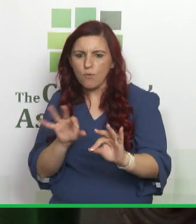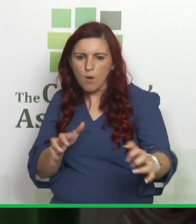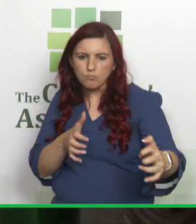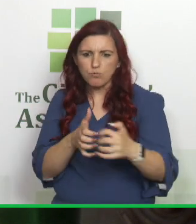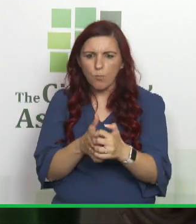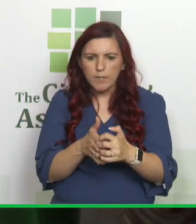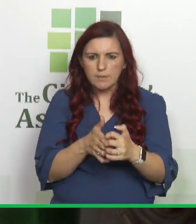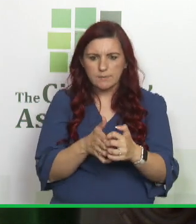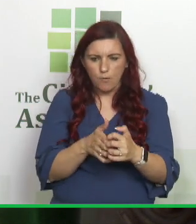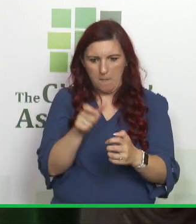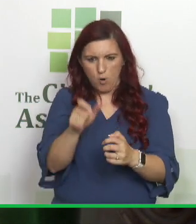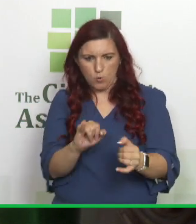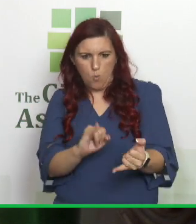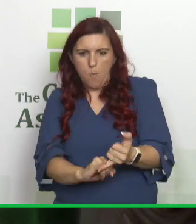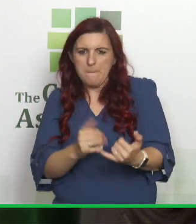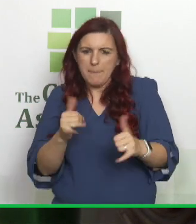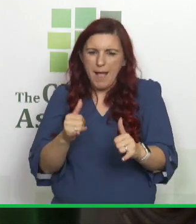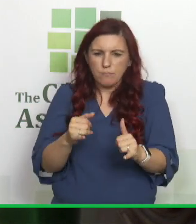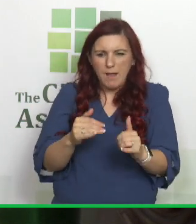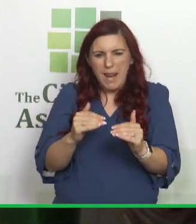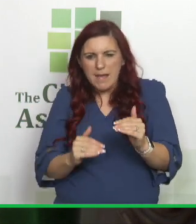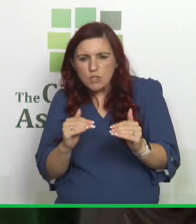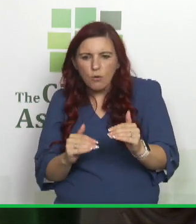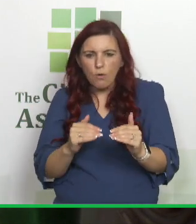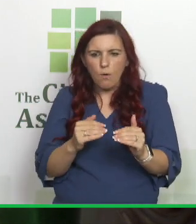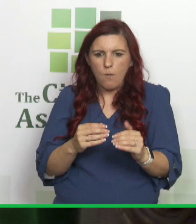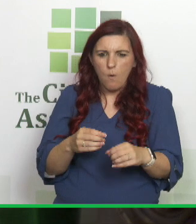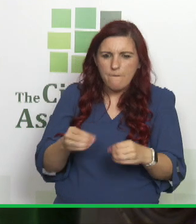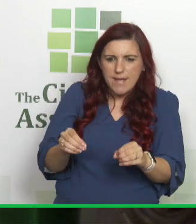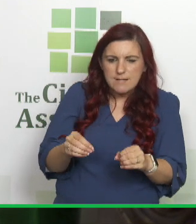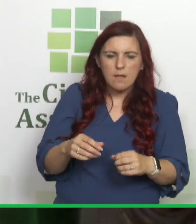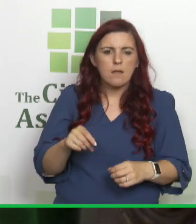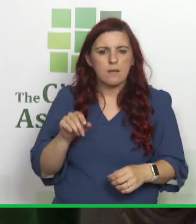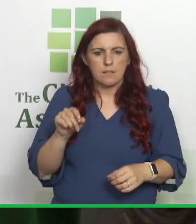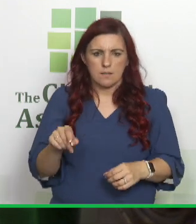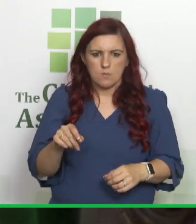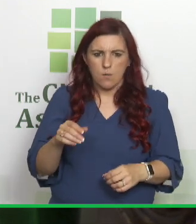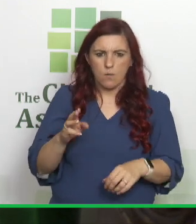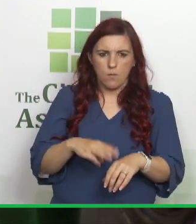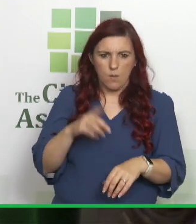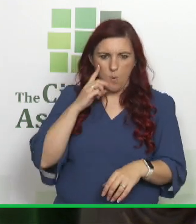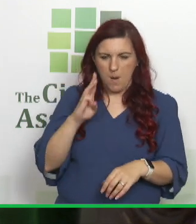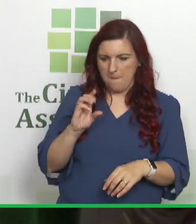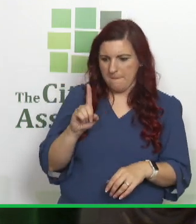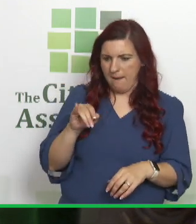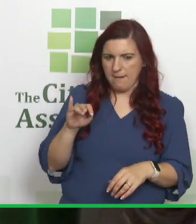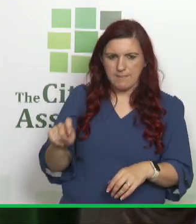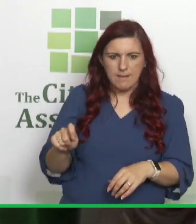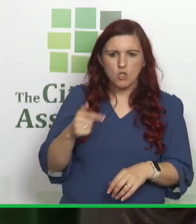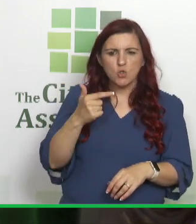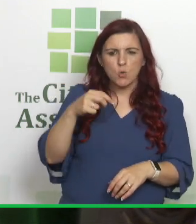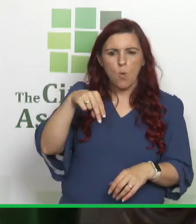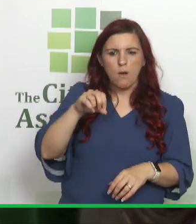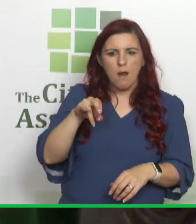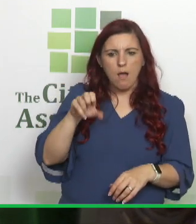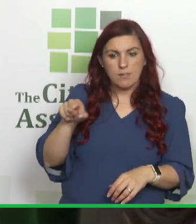minor offences. James Leonard, a joint host of the well-known Two Norries podcast, recently shared his experience